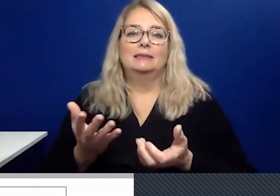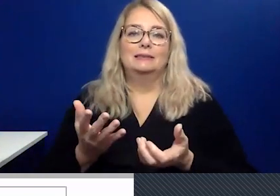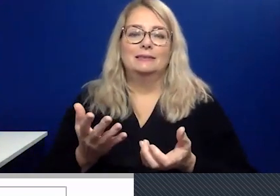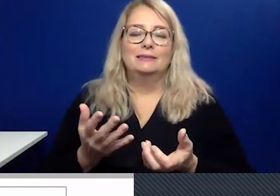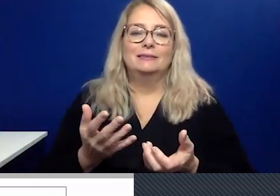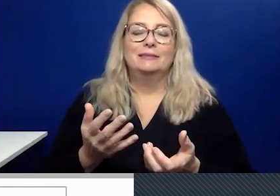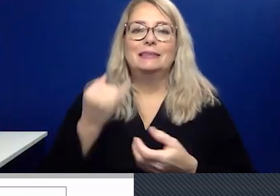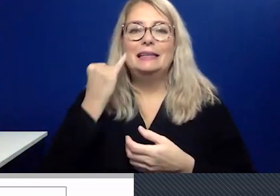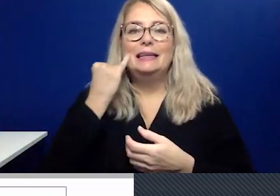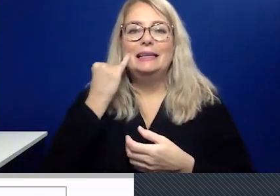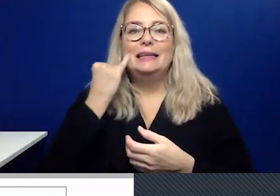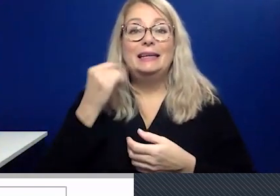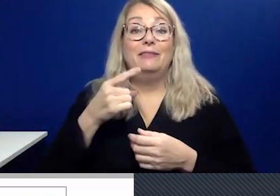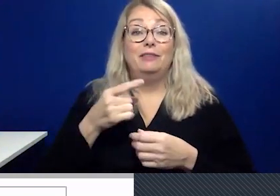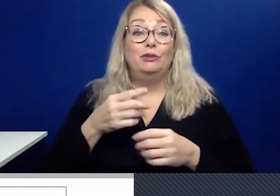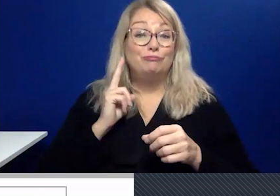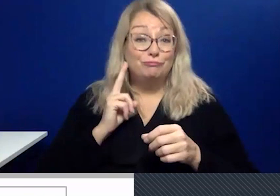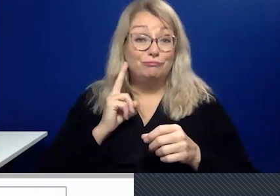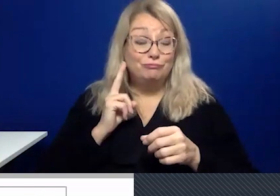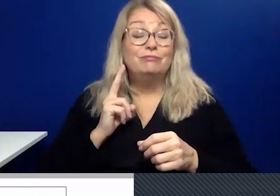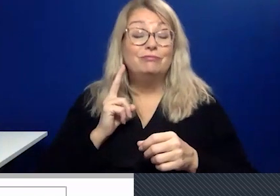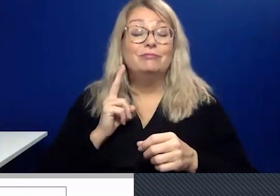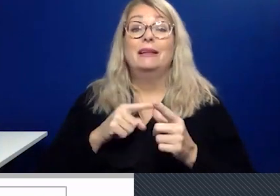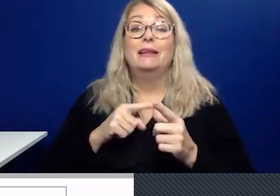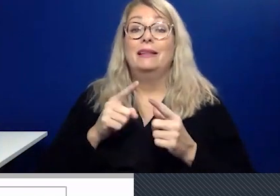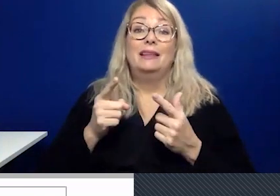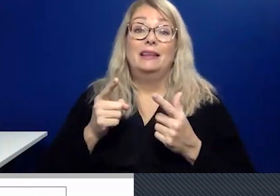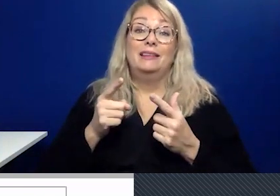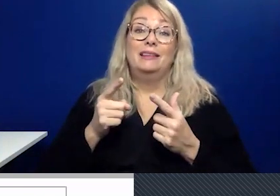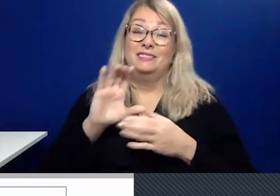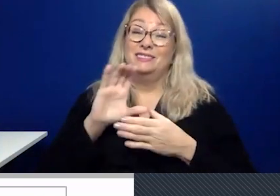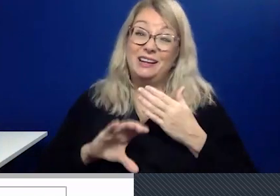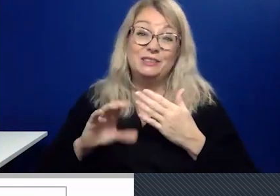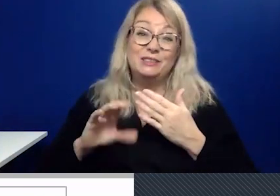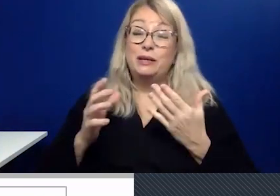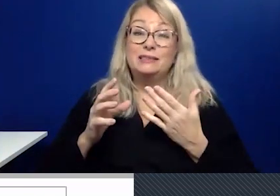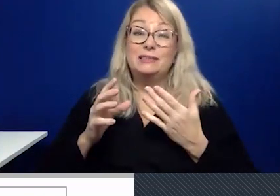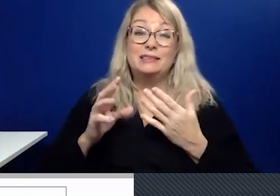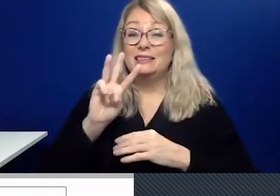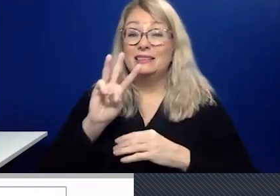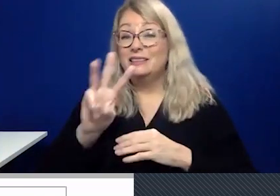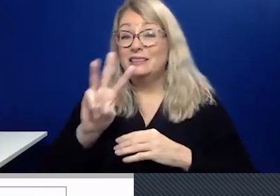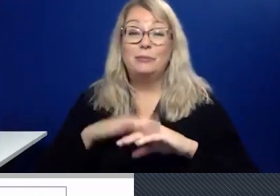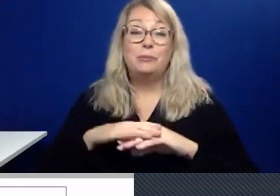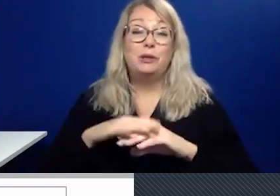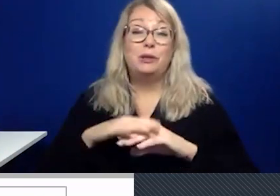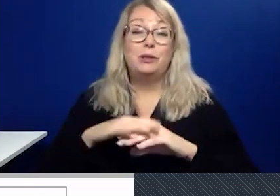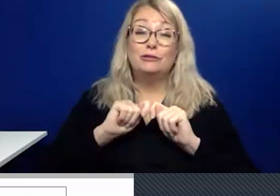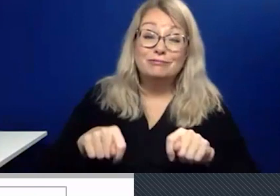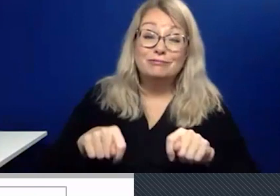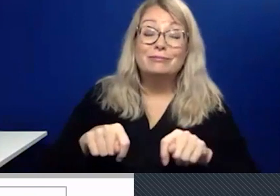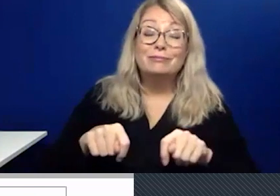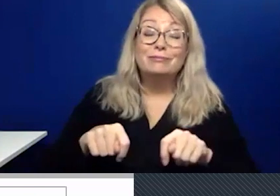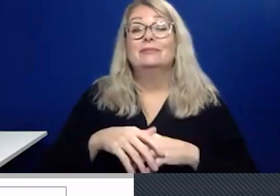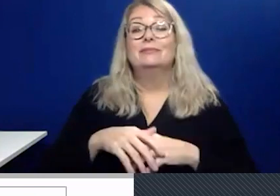And if you do drop, but there are consequences. You'll have W's on your transcript. You'll have fails potentially if you end up